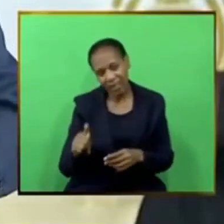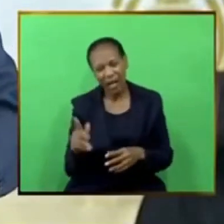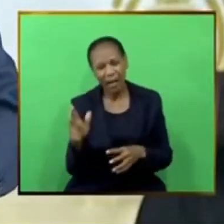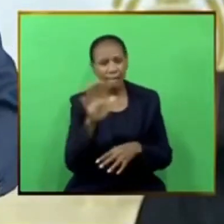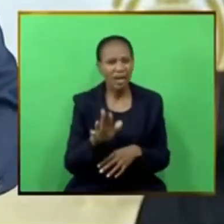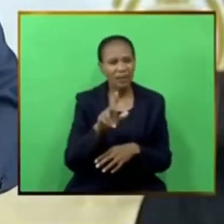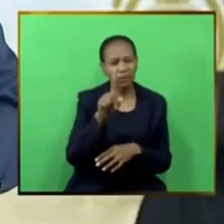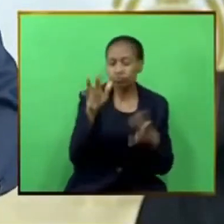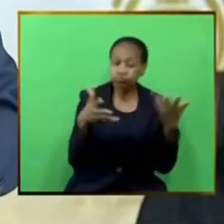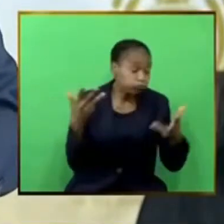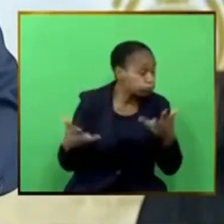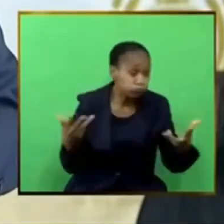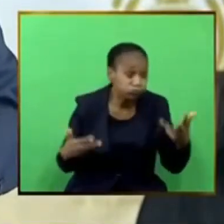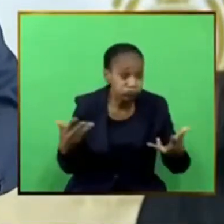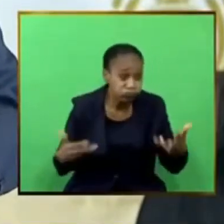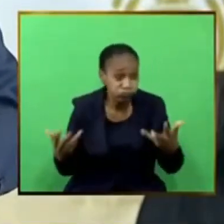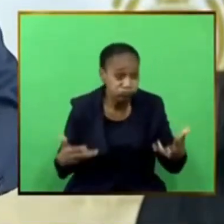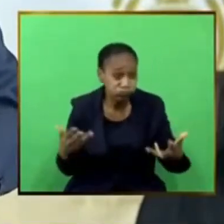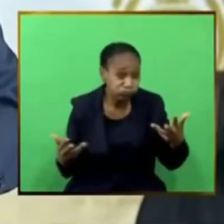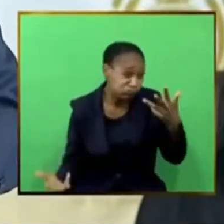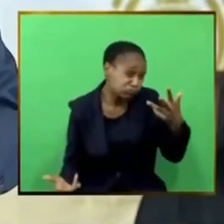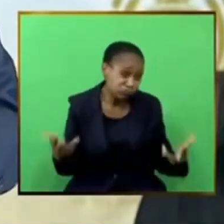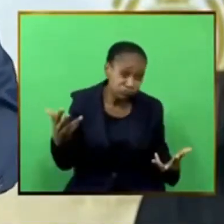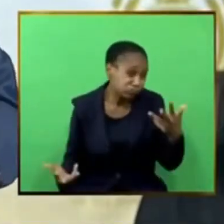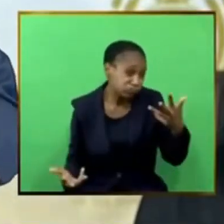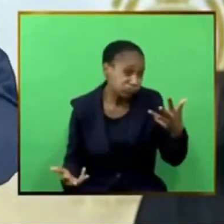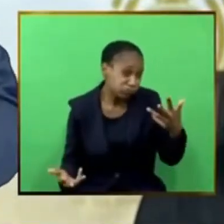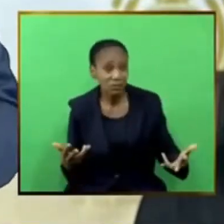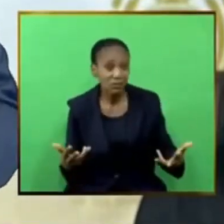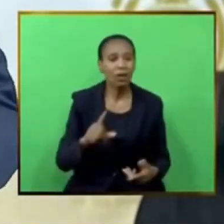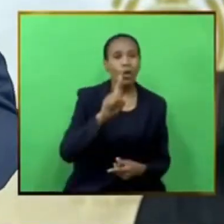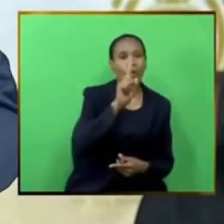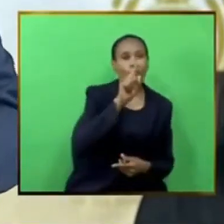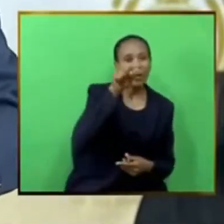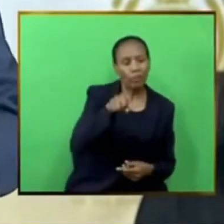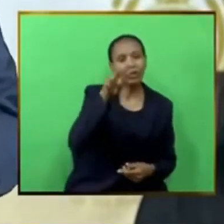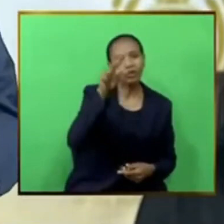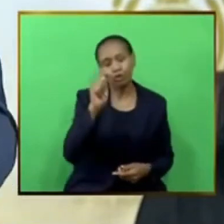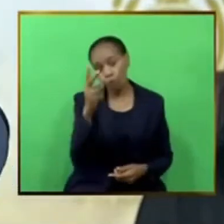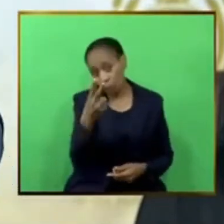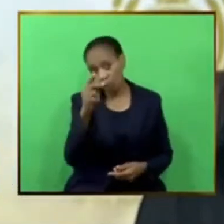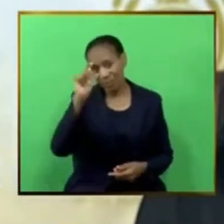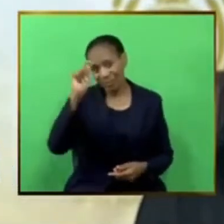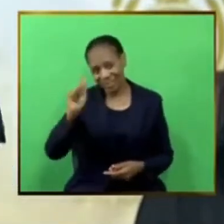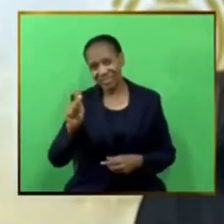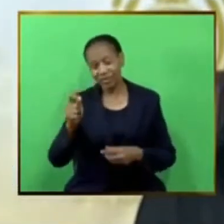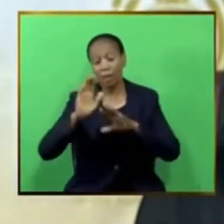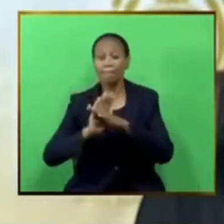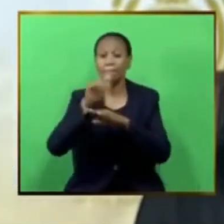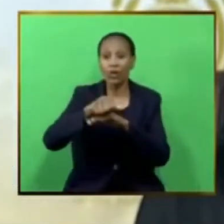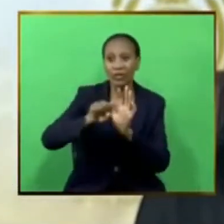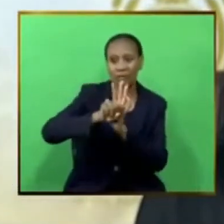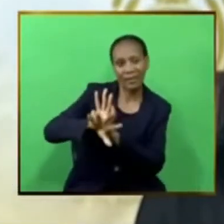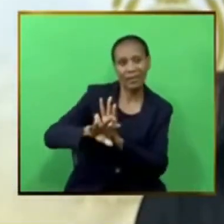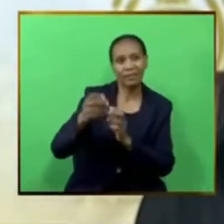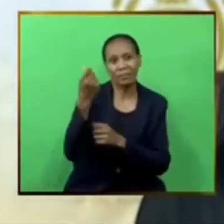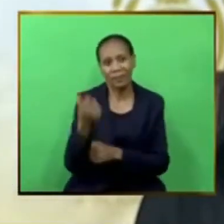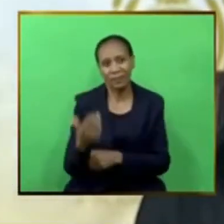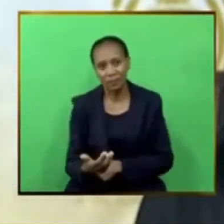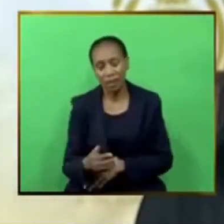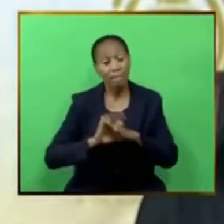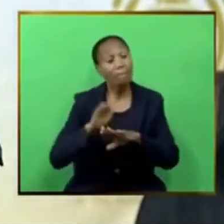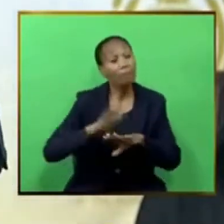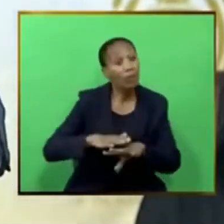and 1.2 or 2 times more than market price. Given that government